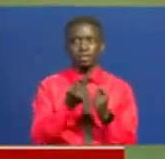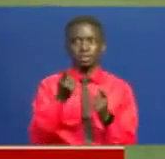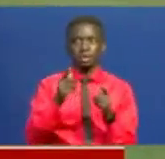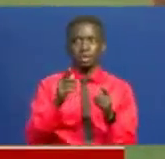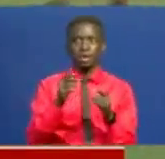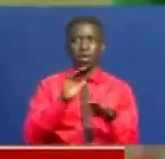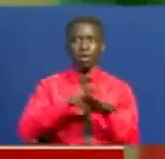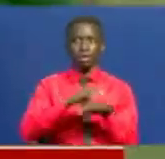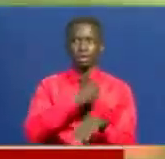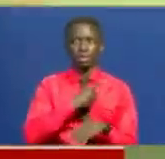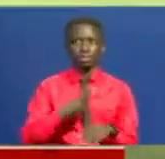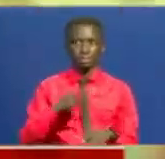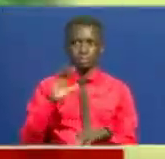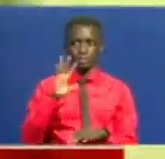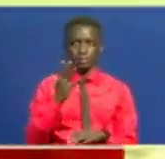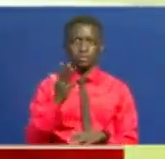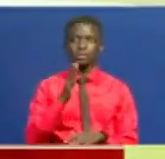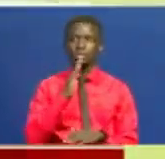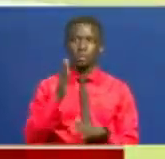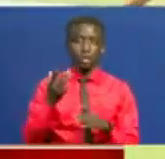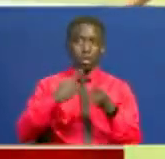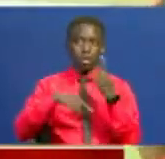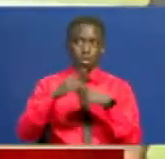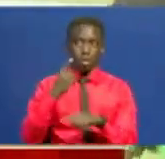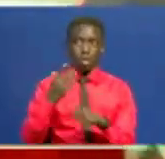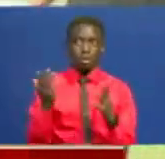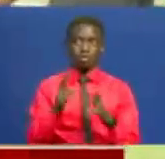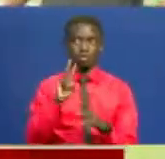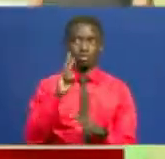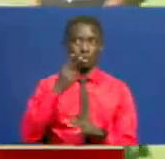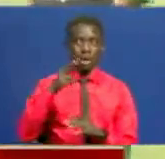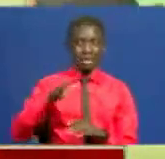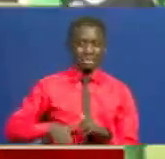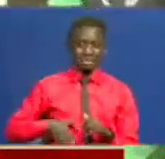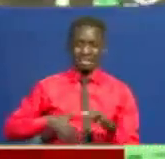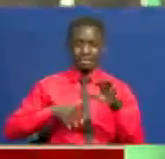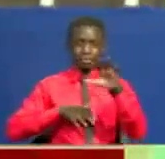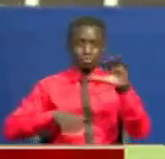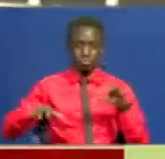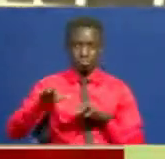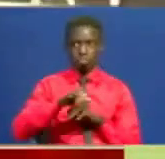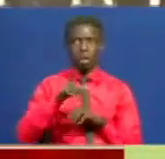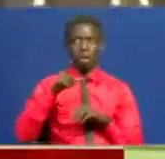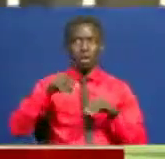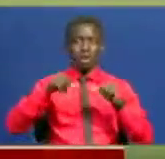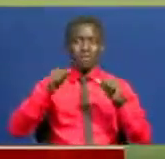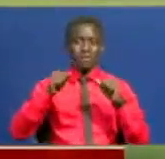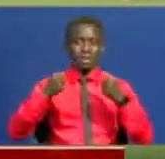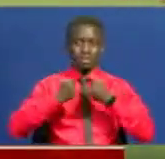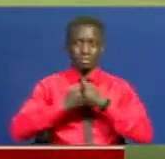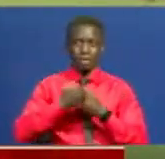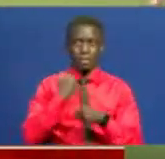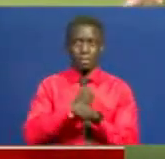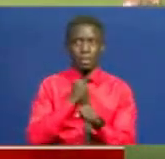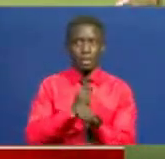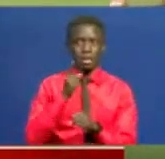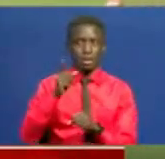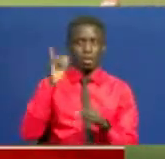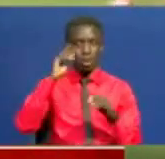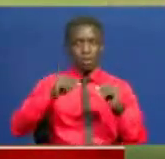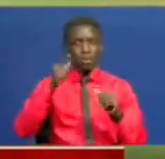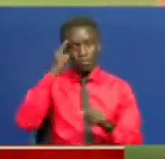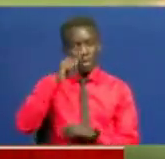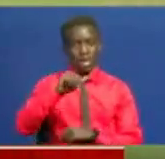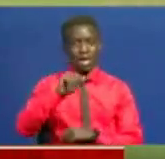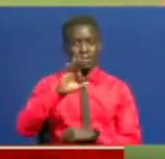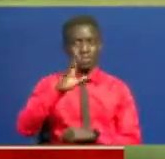5th. A win in the two-legged final round qualifier match will see Harambee Starlets qualify for the Women's Africa Cup of Nations